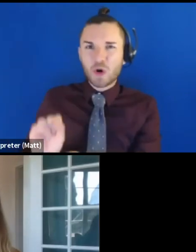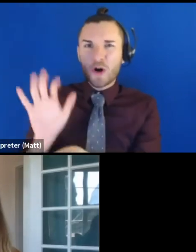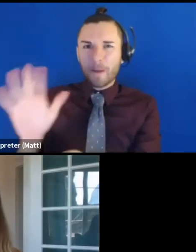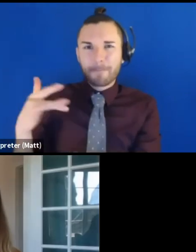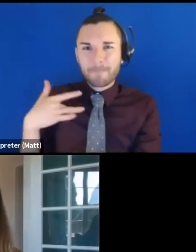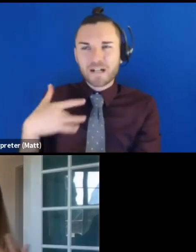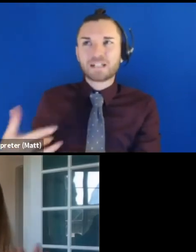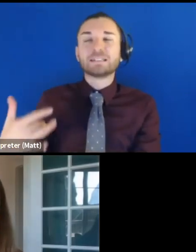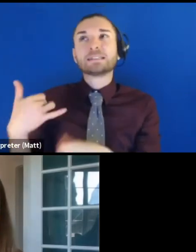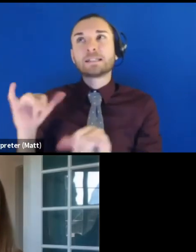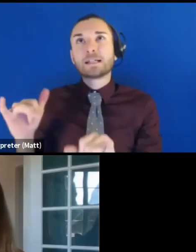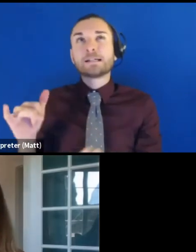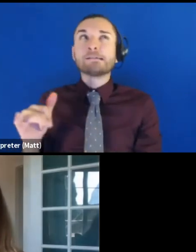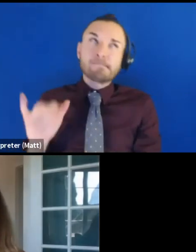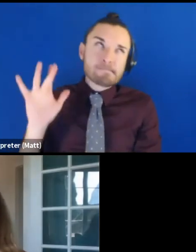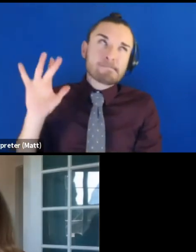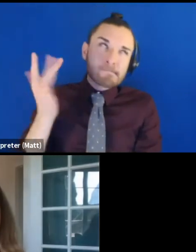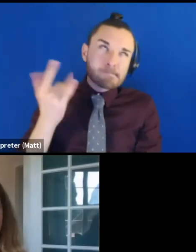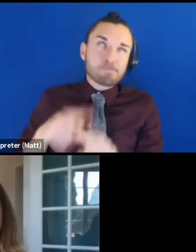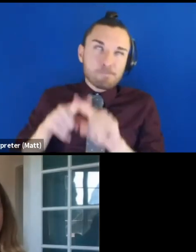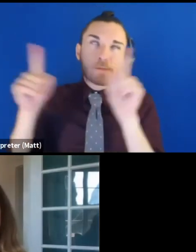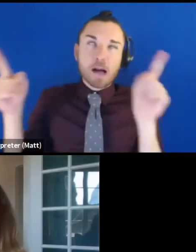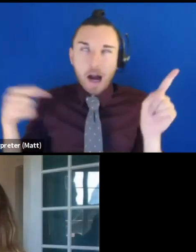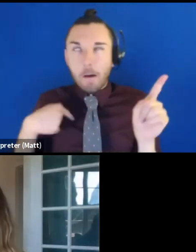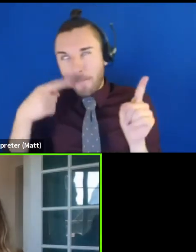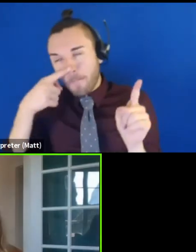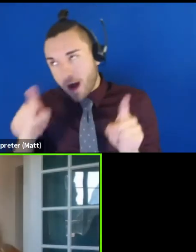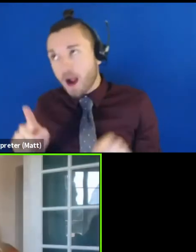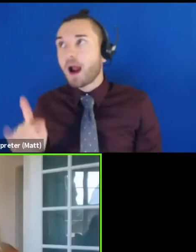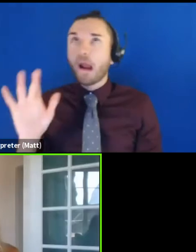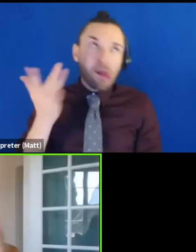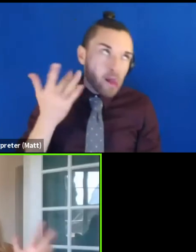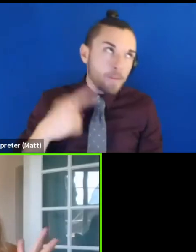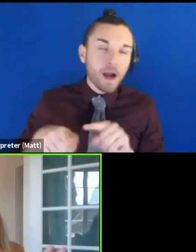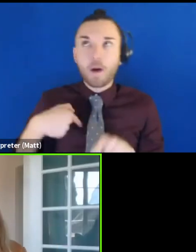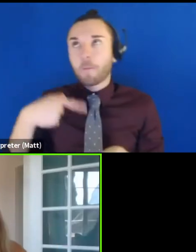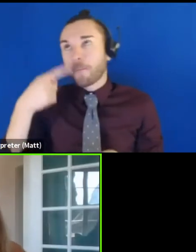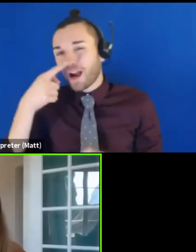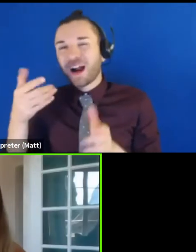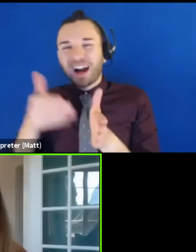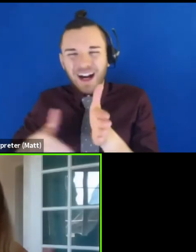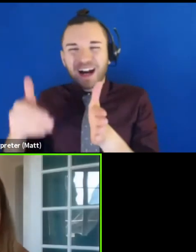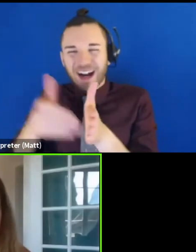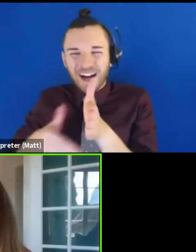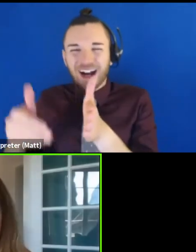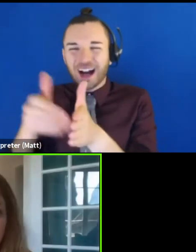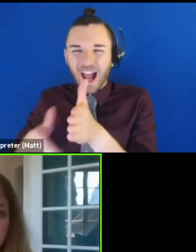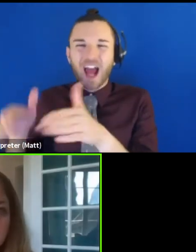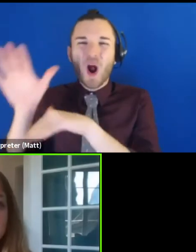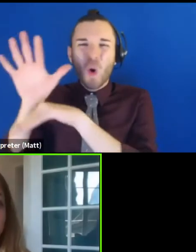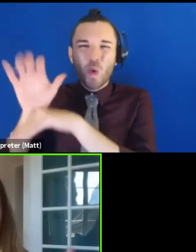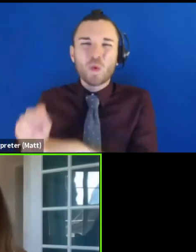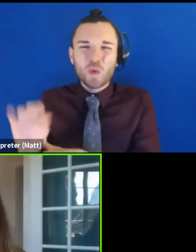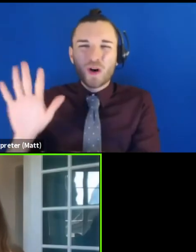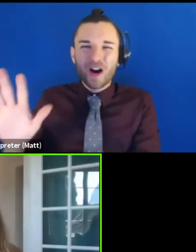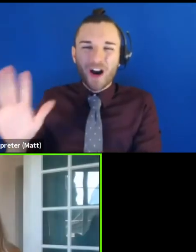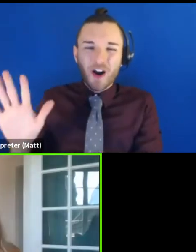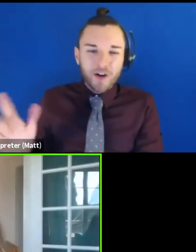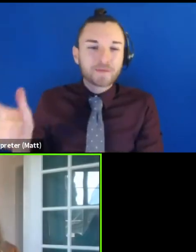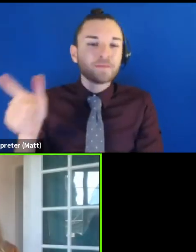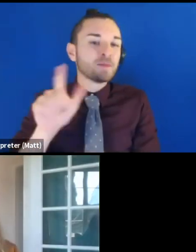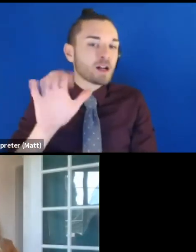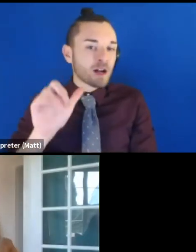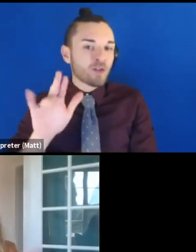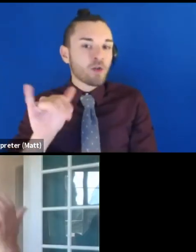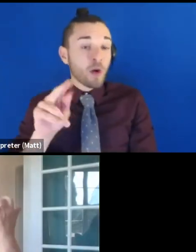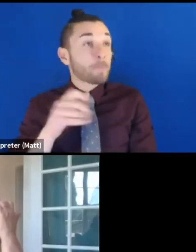them because you needed to keep inviting them into your living room. So that's right. Though, we're very comfortable with it in cinema, watching films, of course.